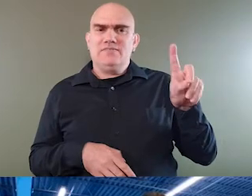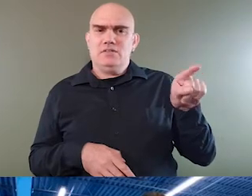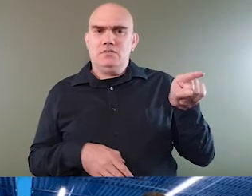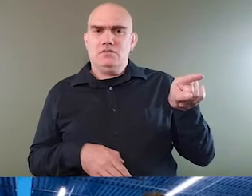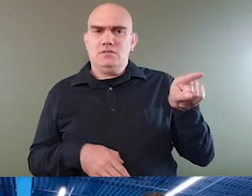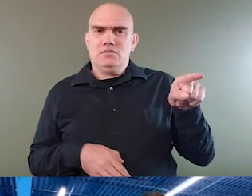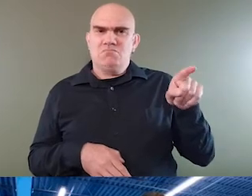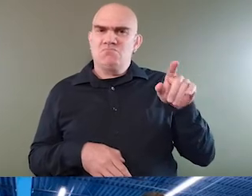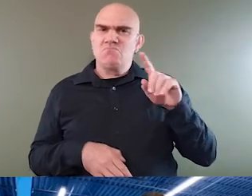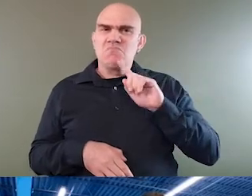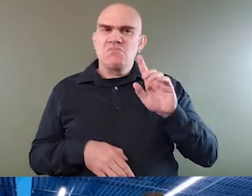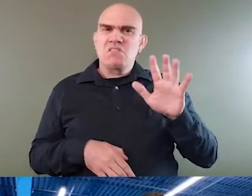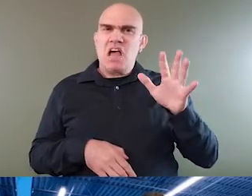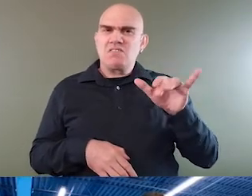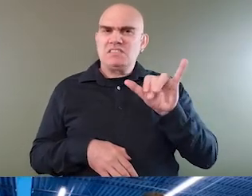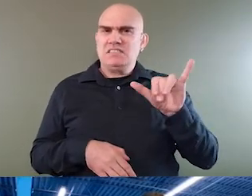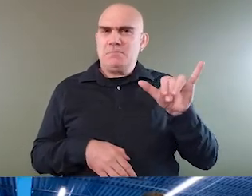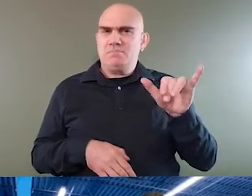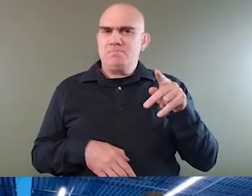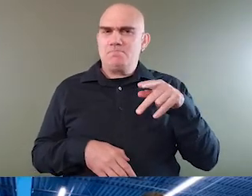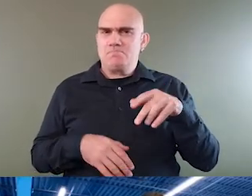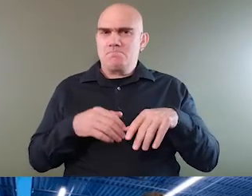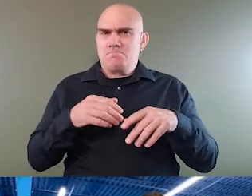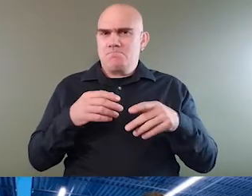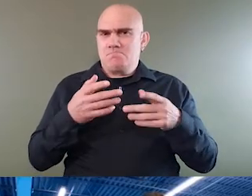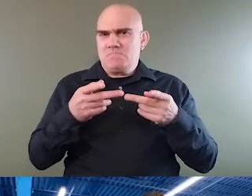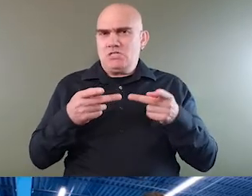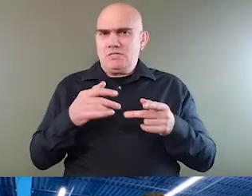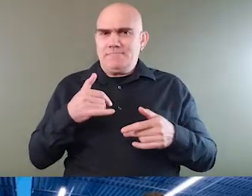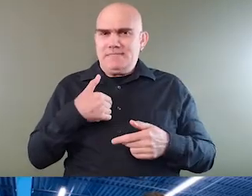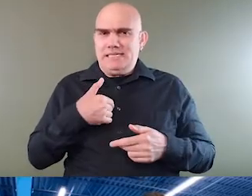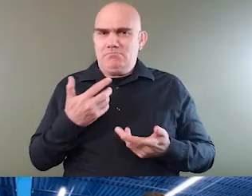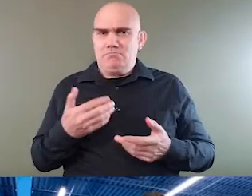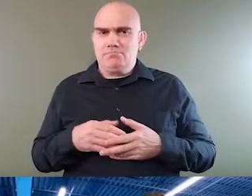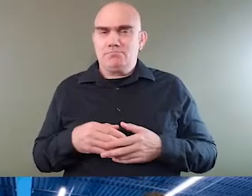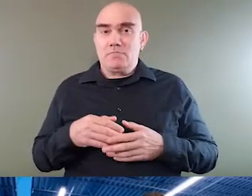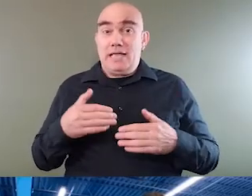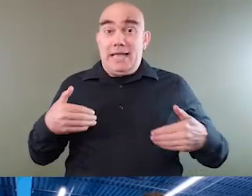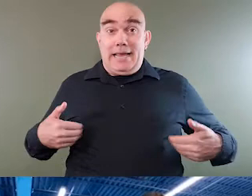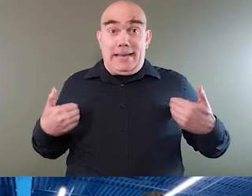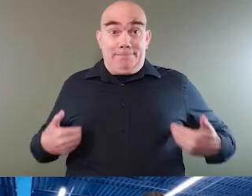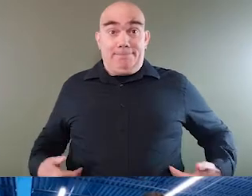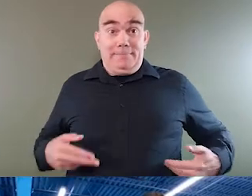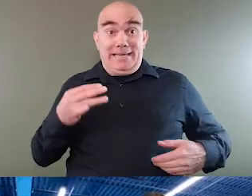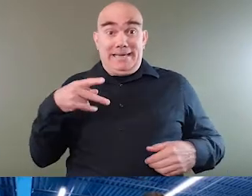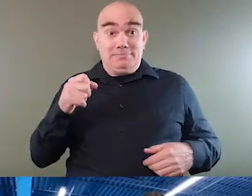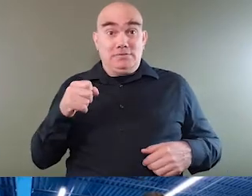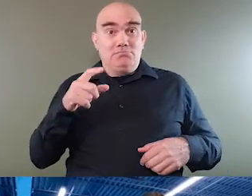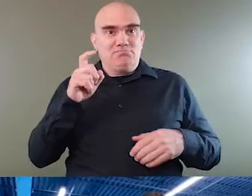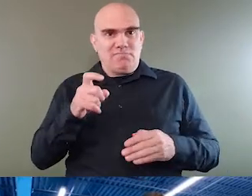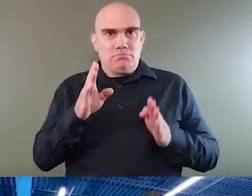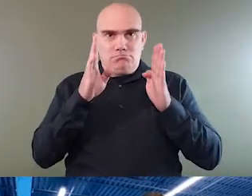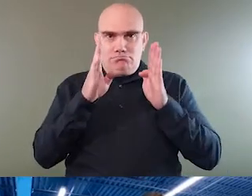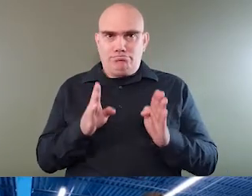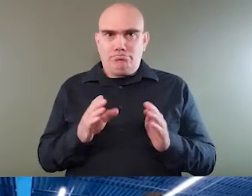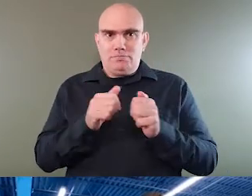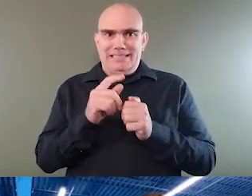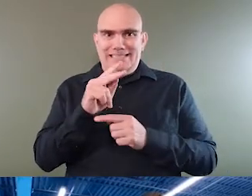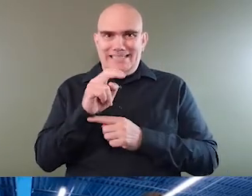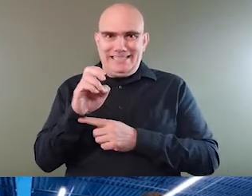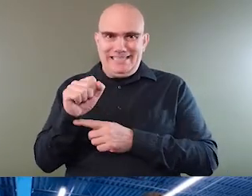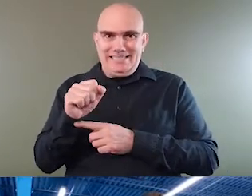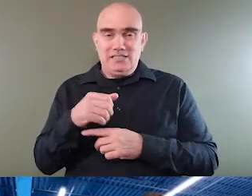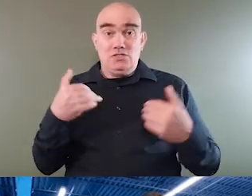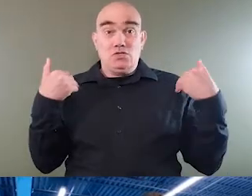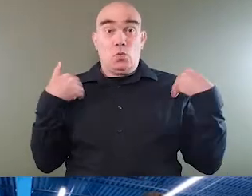David as he is in pretty much the same posture that I'm in. Hips in line with knees, shoulders in line with wrists. And